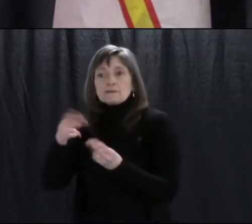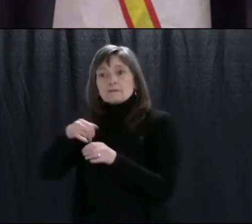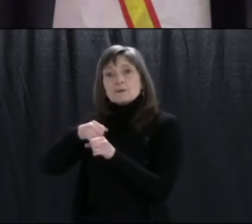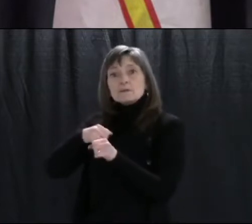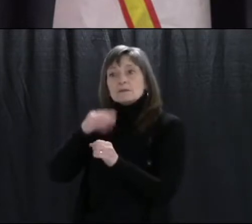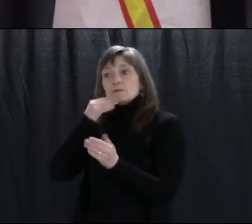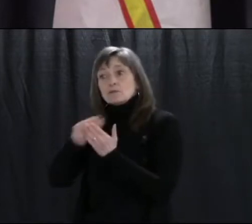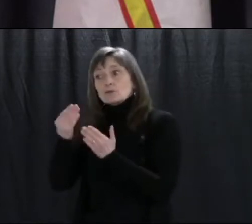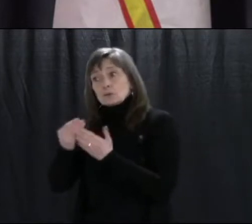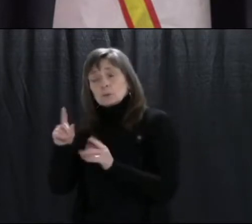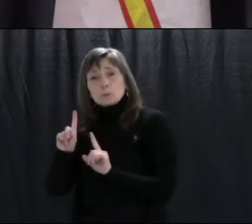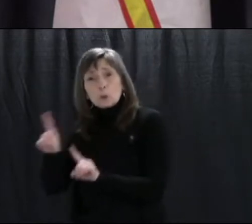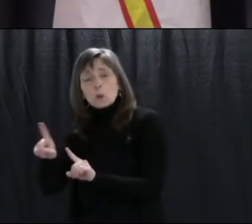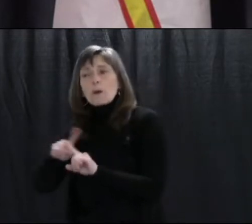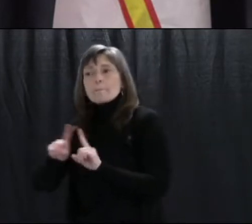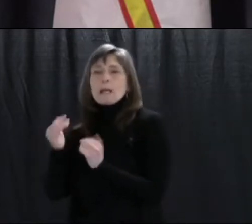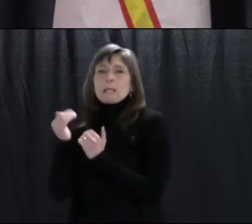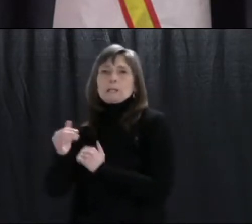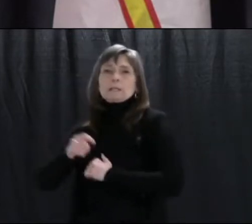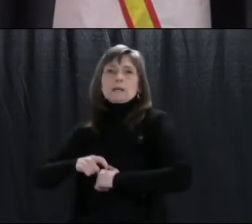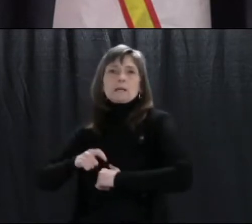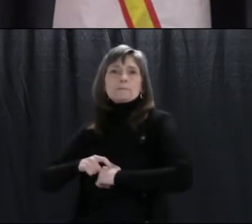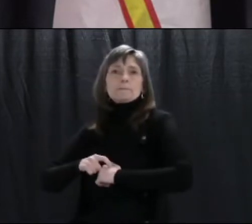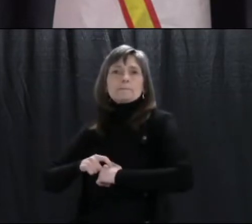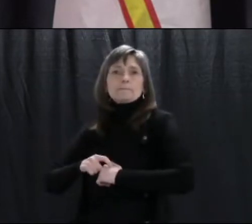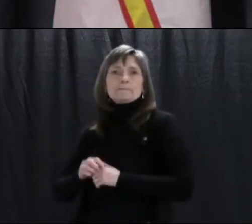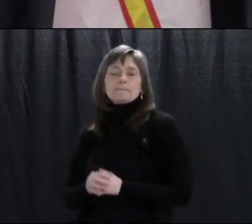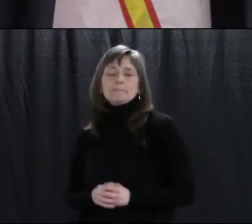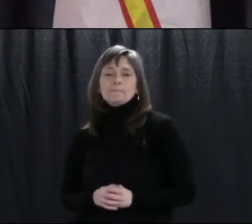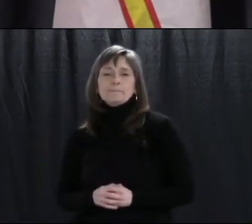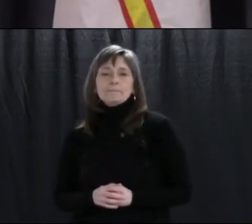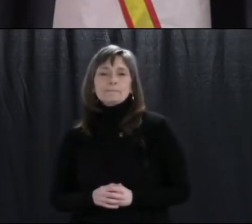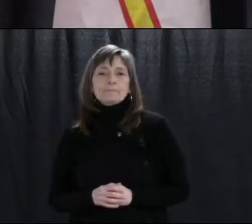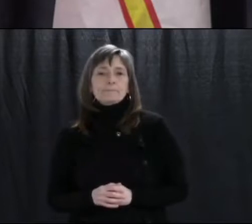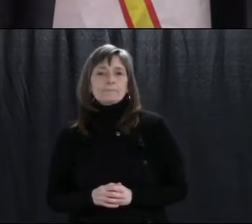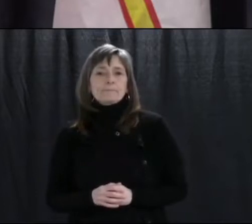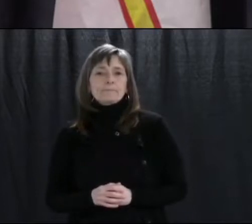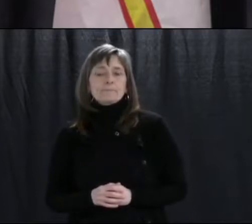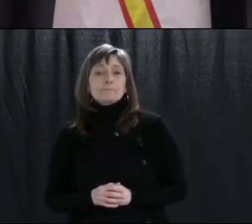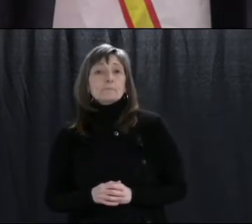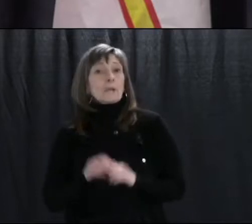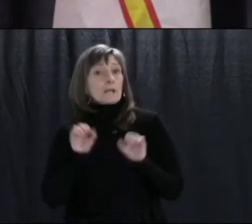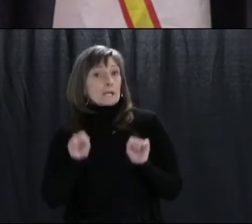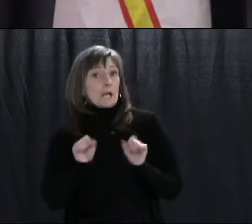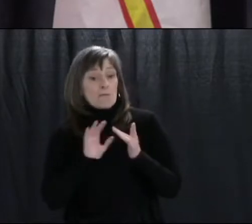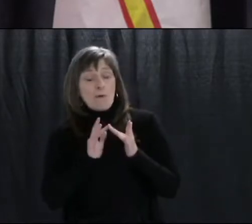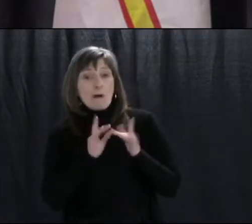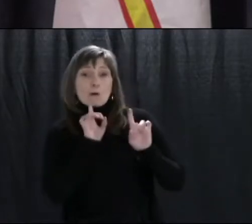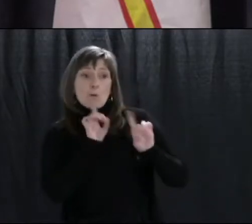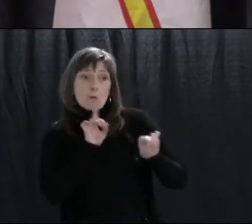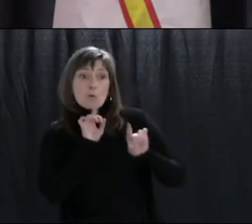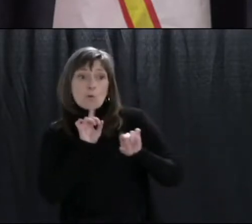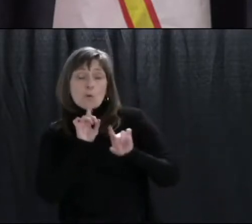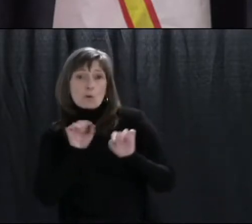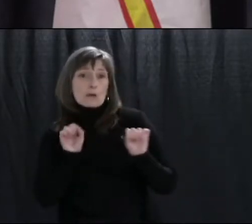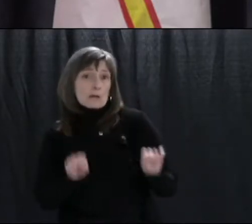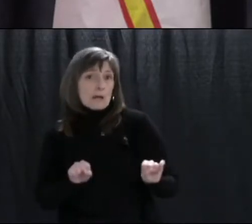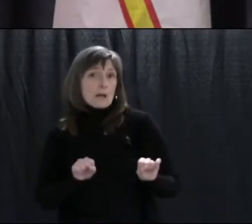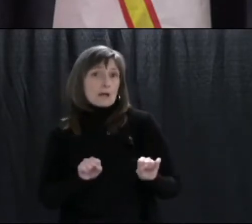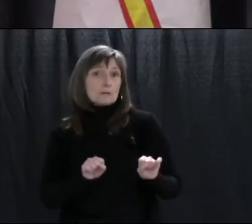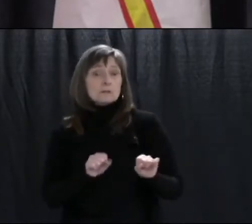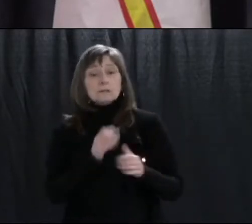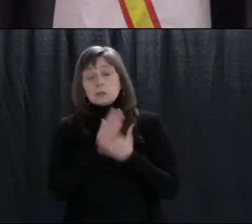pharmacies. Just limit them wherever possible. You can also use online services online services that have been